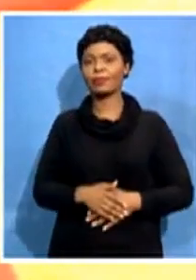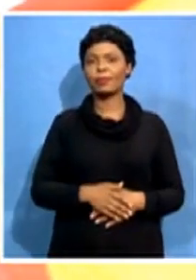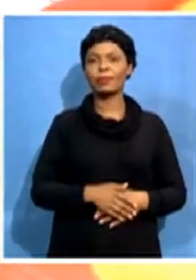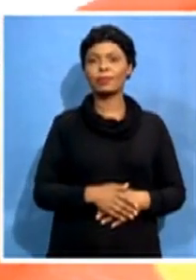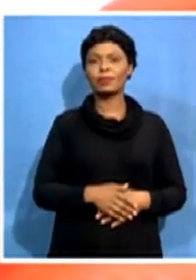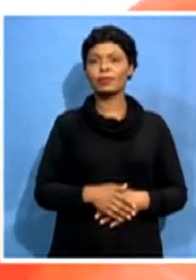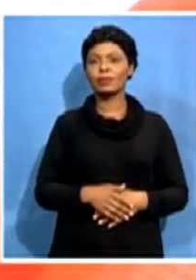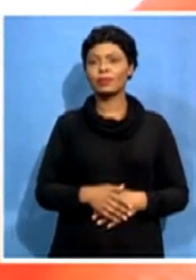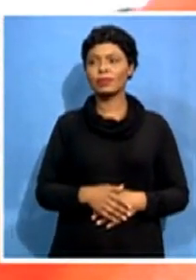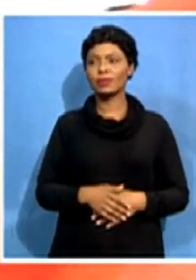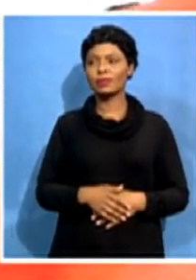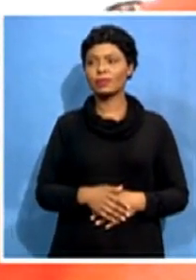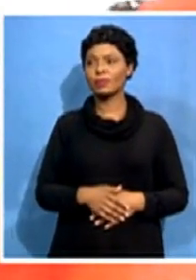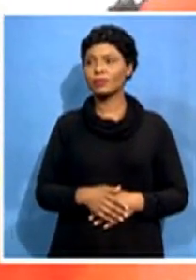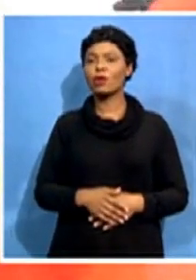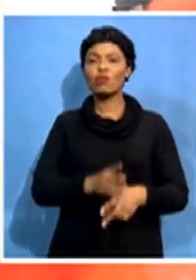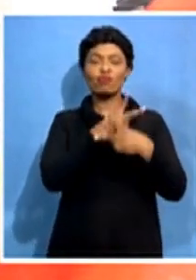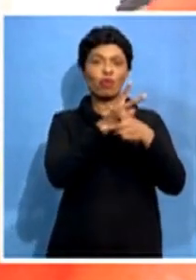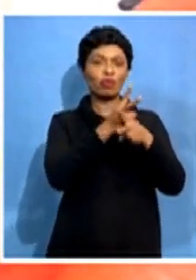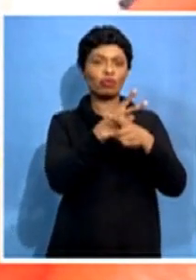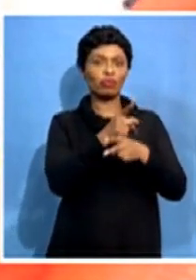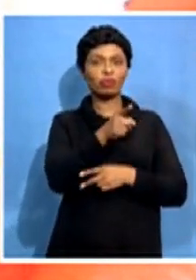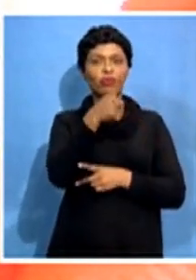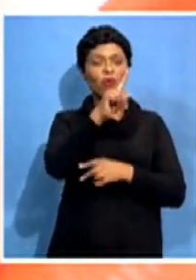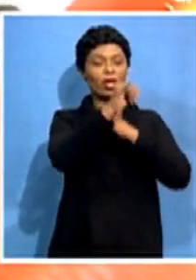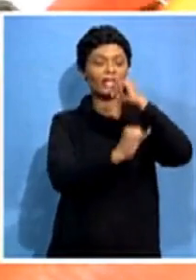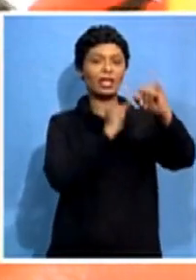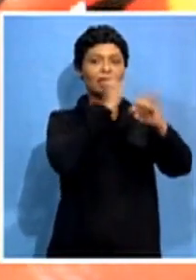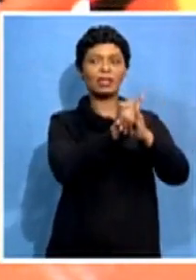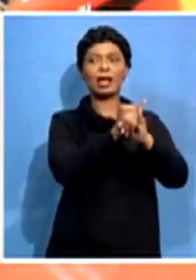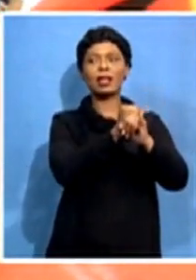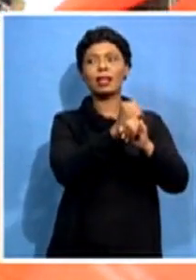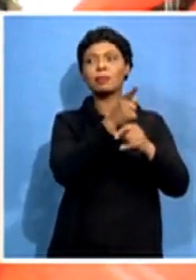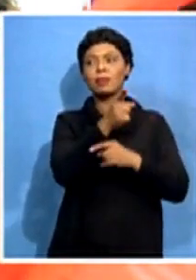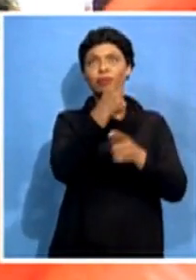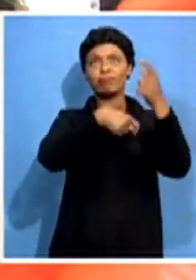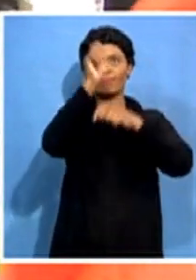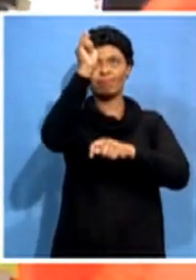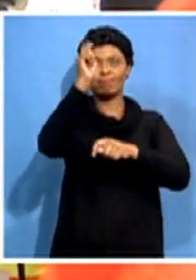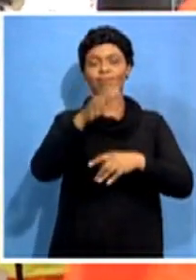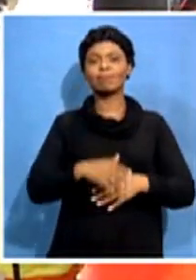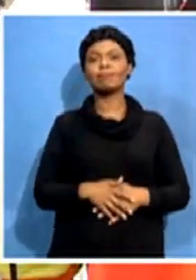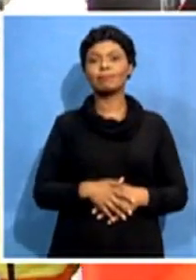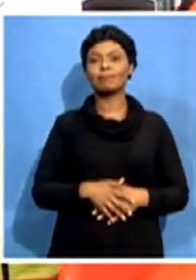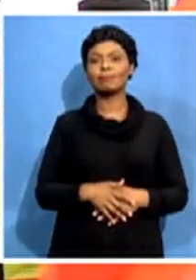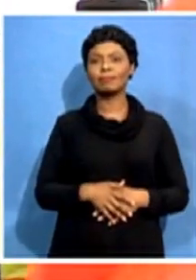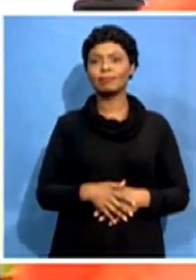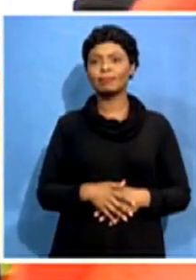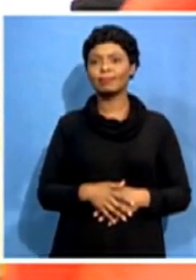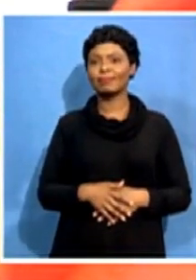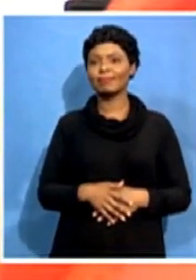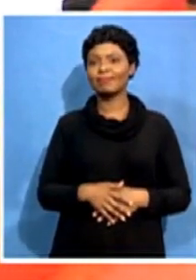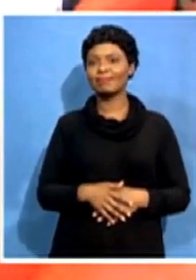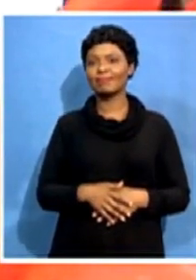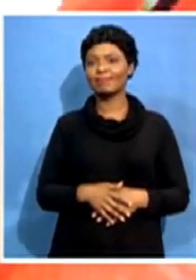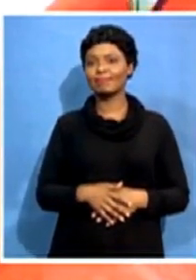for international market. Wow. And 2/3 of that will be exported abroad. To 155 countries.